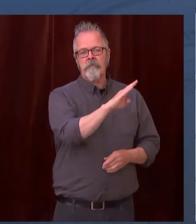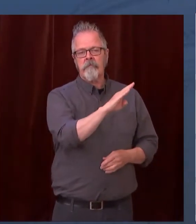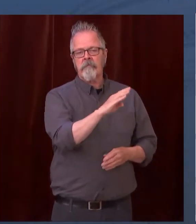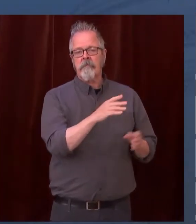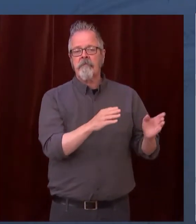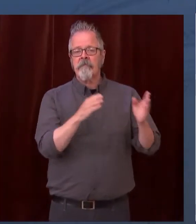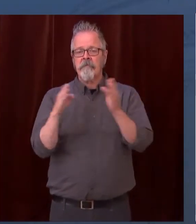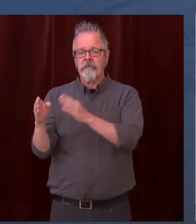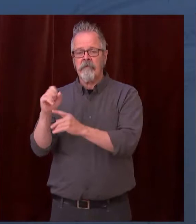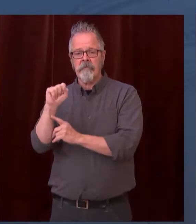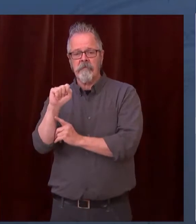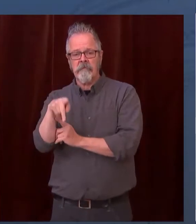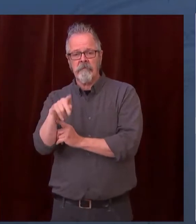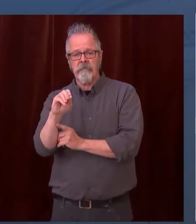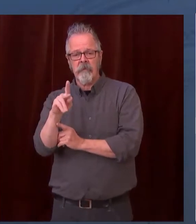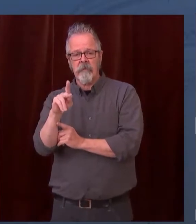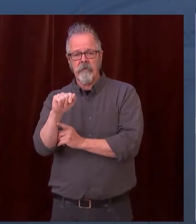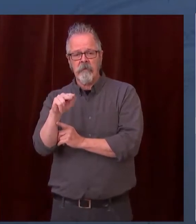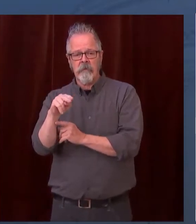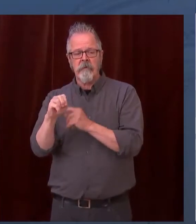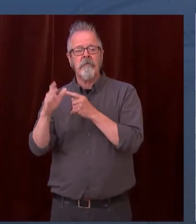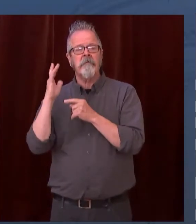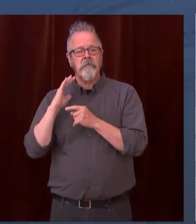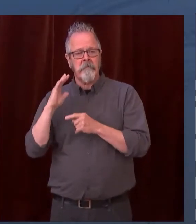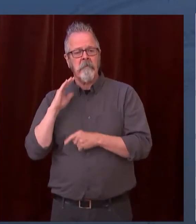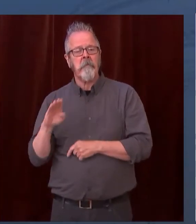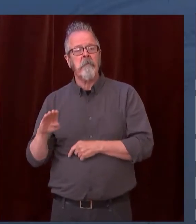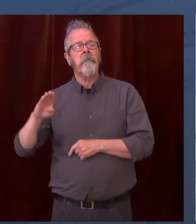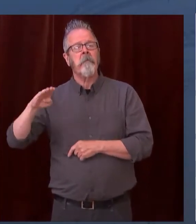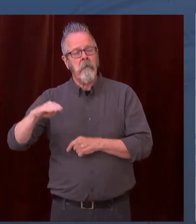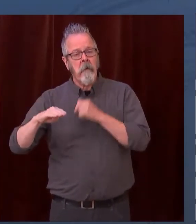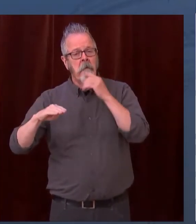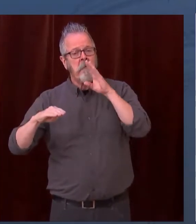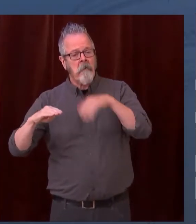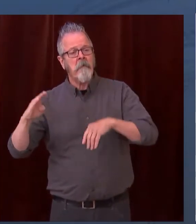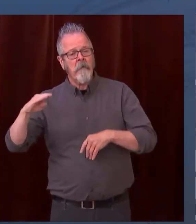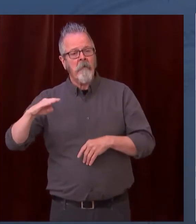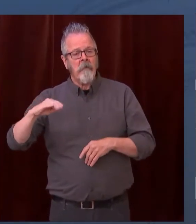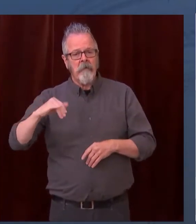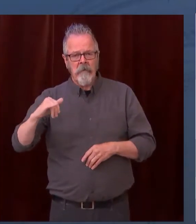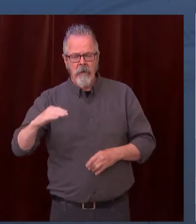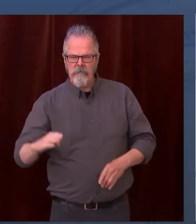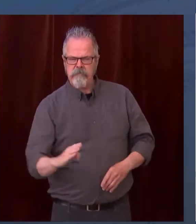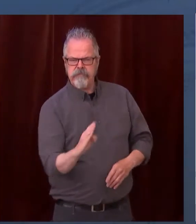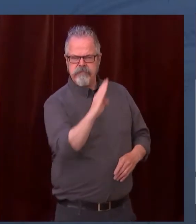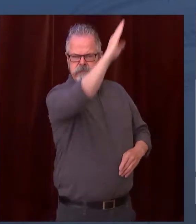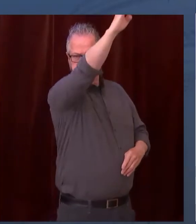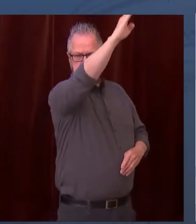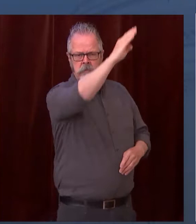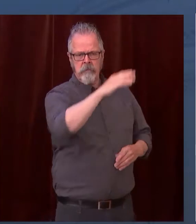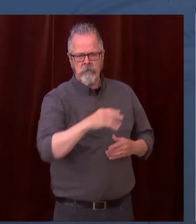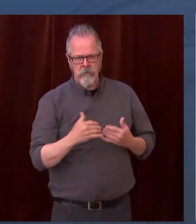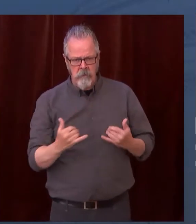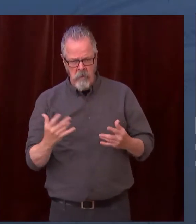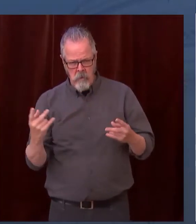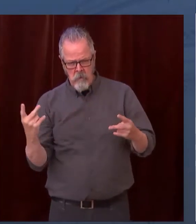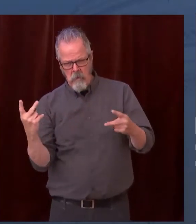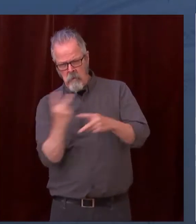peak beginning in the virus, but now has a higher peak and continuing to rise fairly